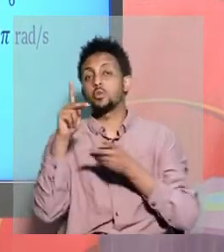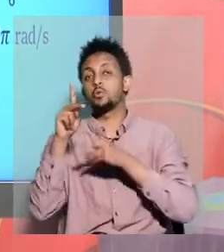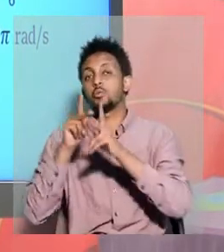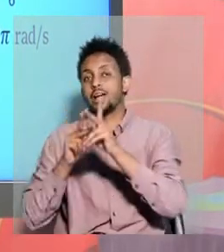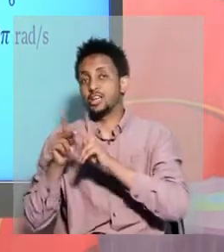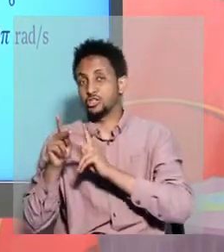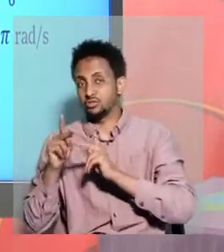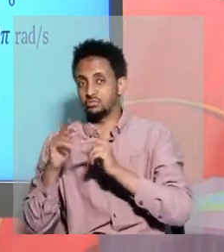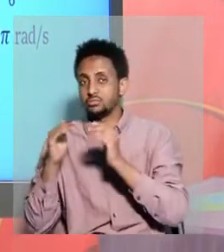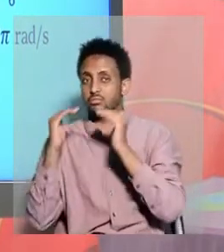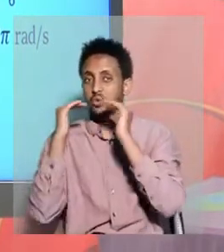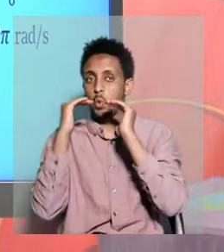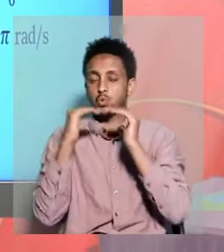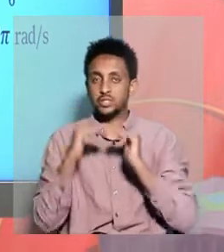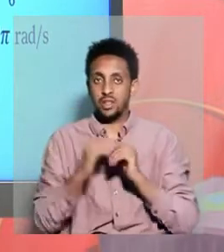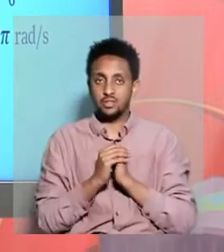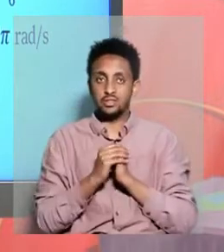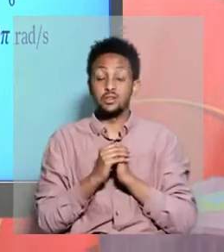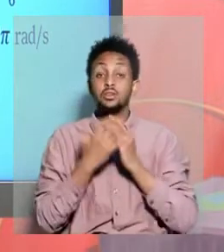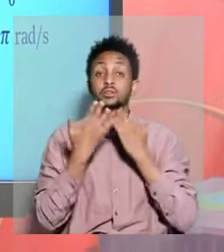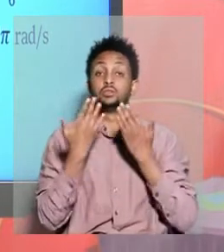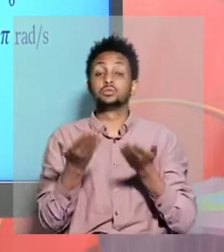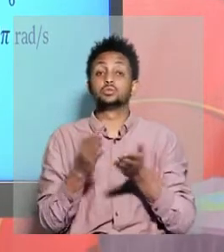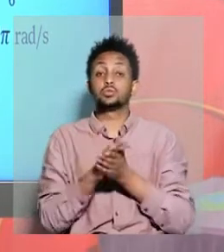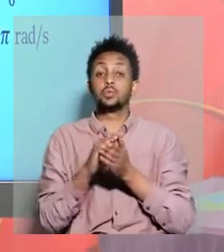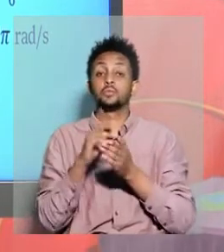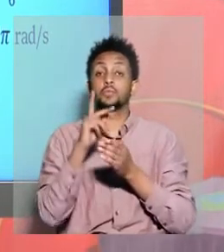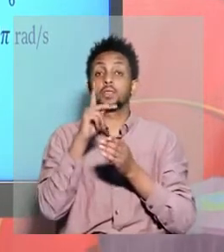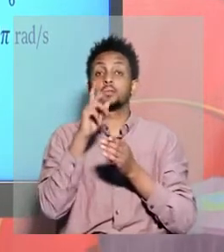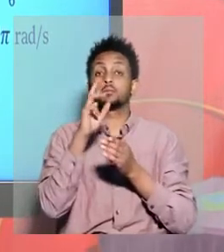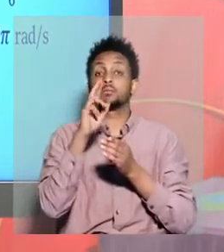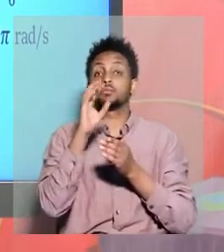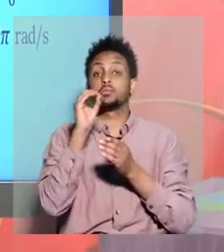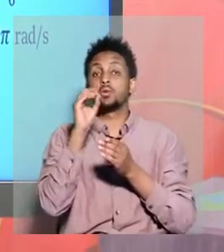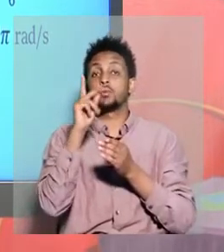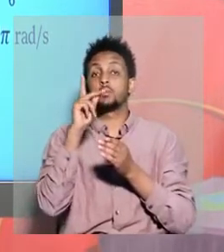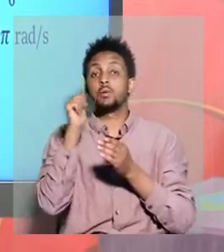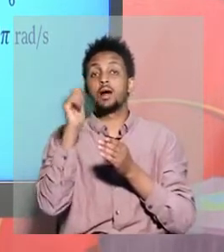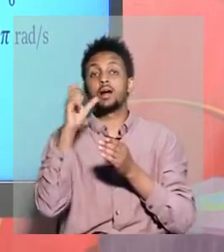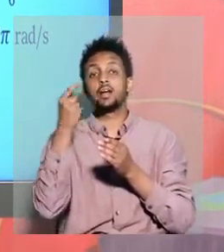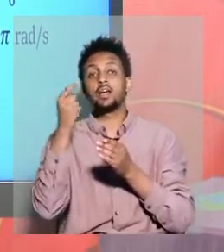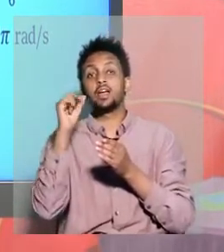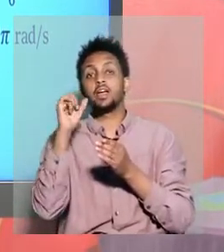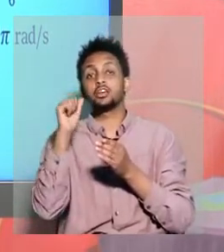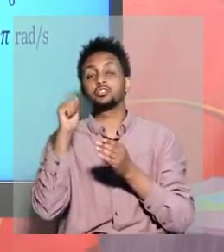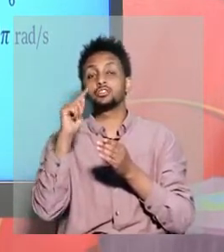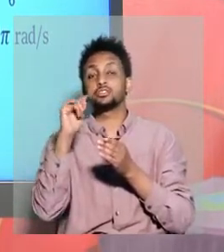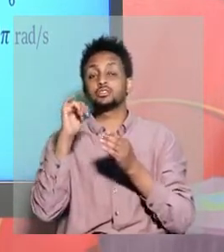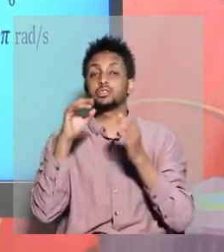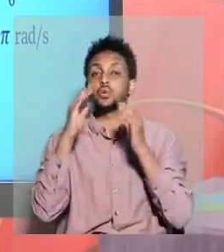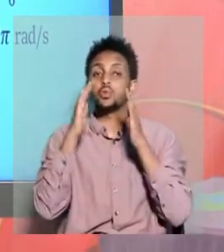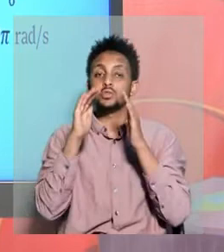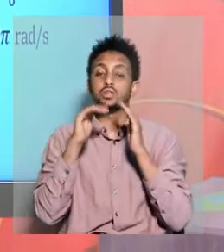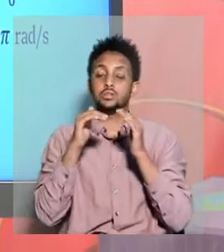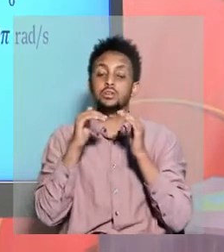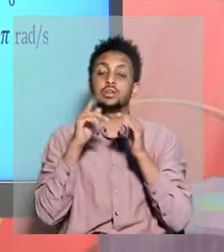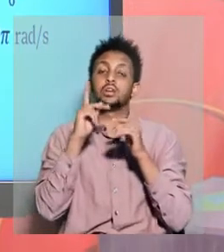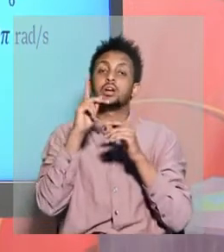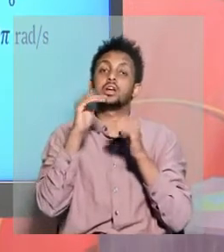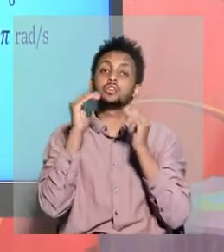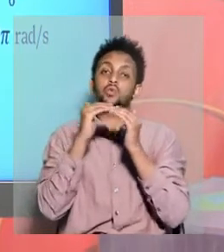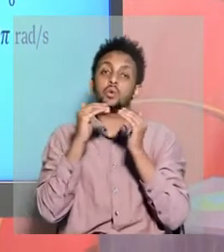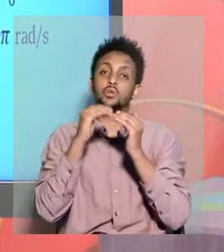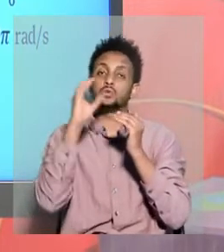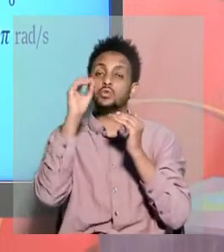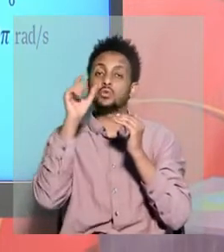propagation constant or the wave constant. So the propagation constant can be determined as what? K is equals